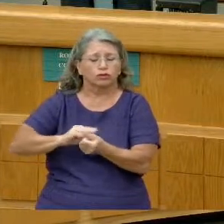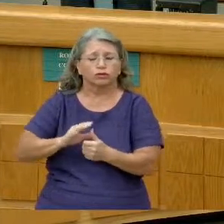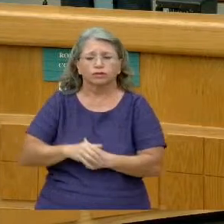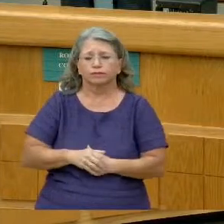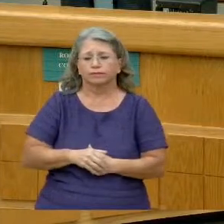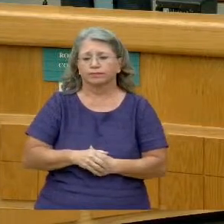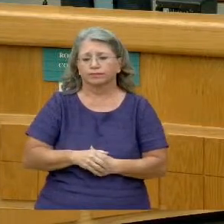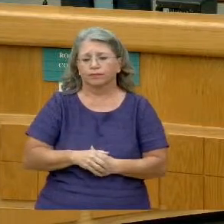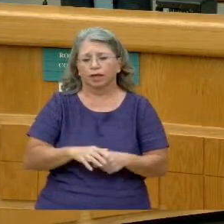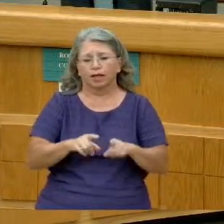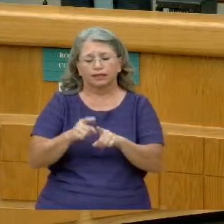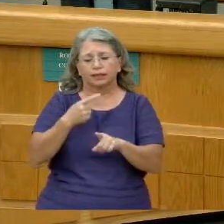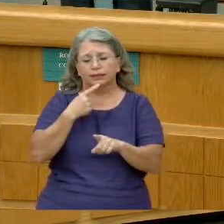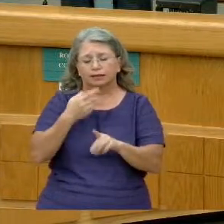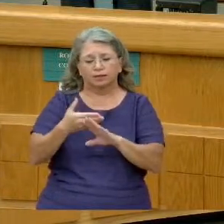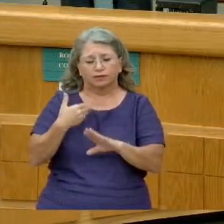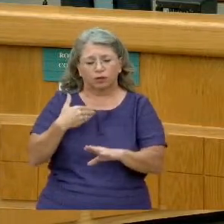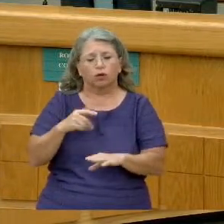of